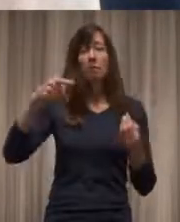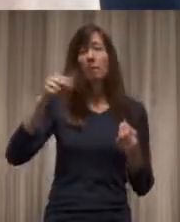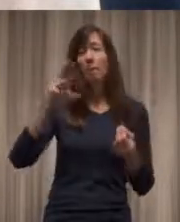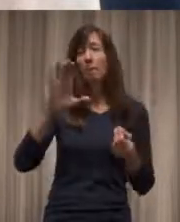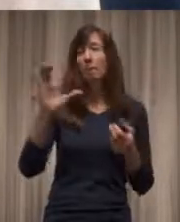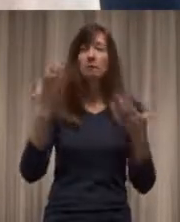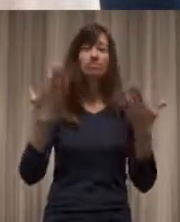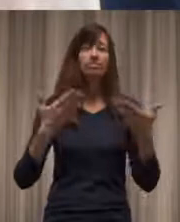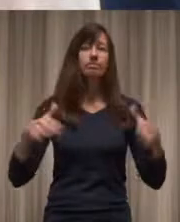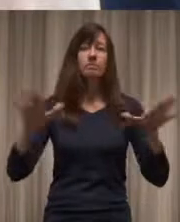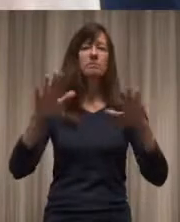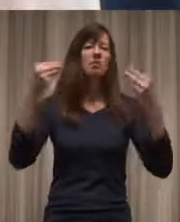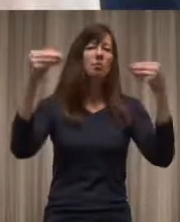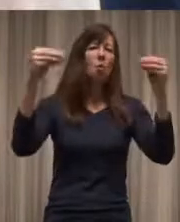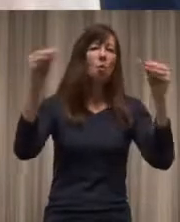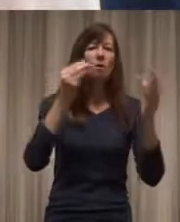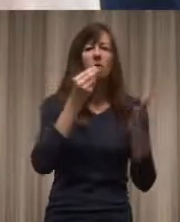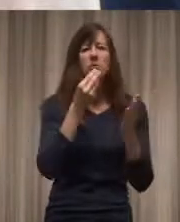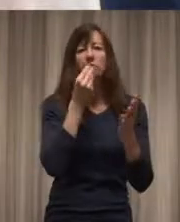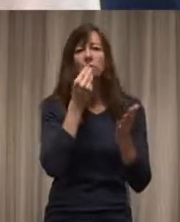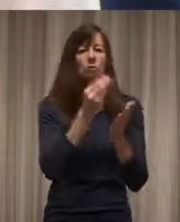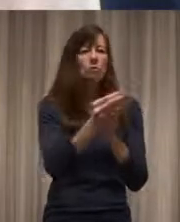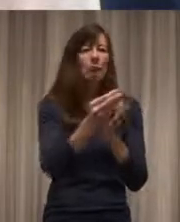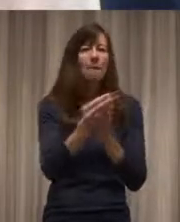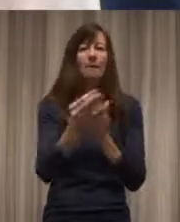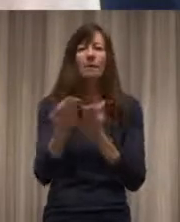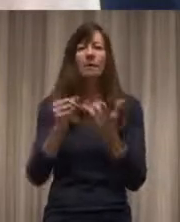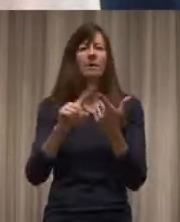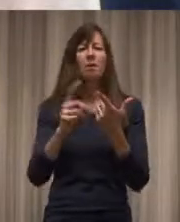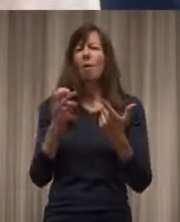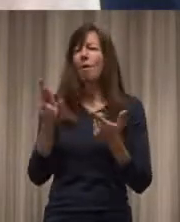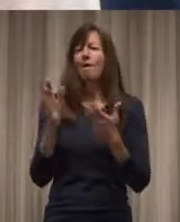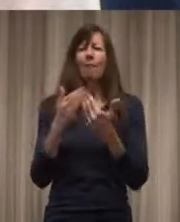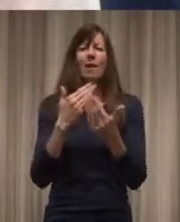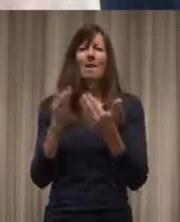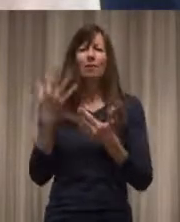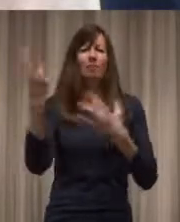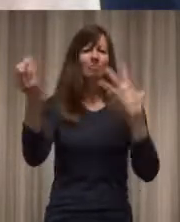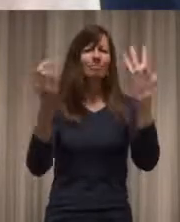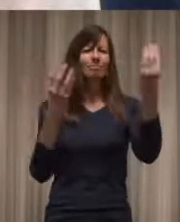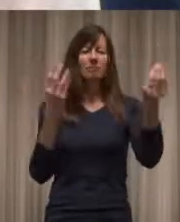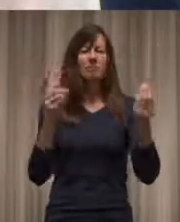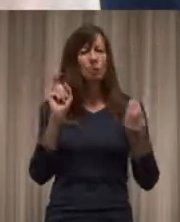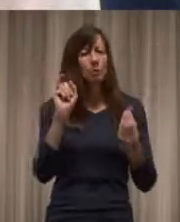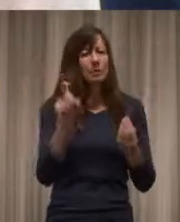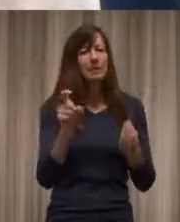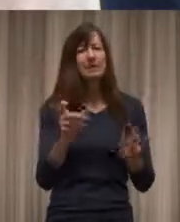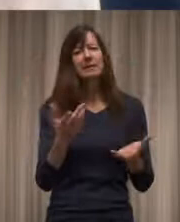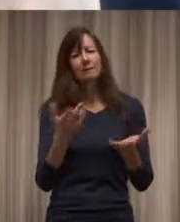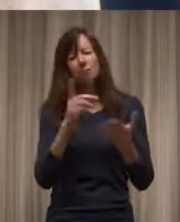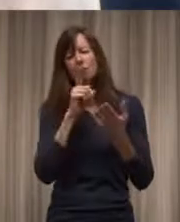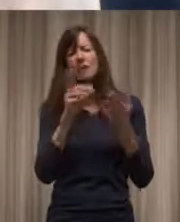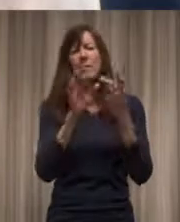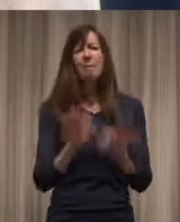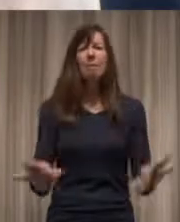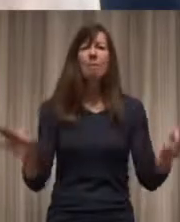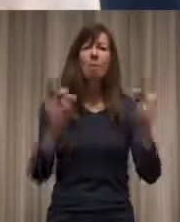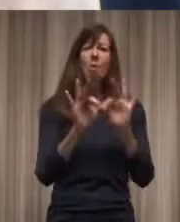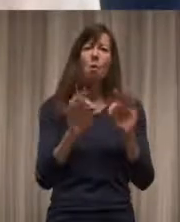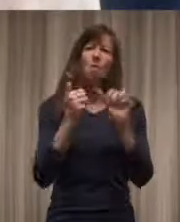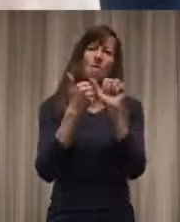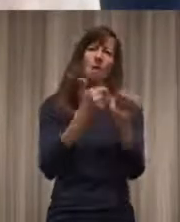doing whatever other essential things you need, to follow all the precautions with masks, distancing, and hand